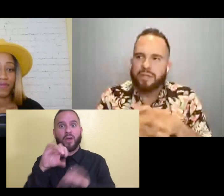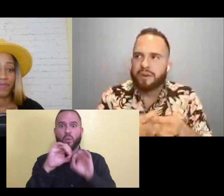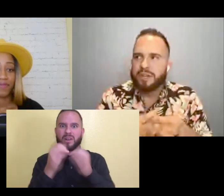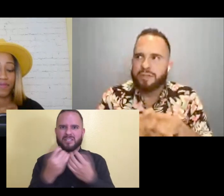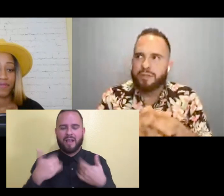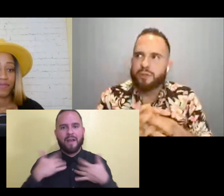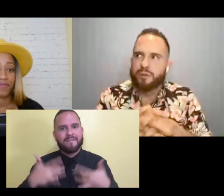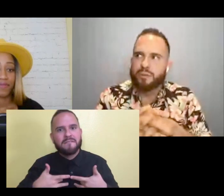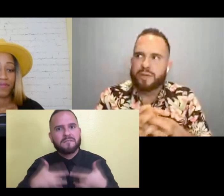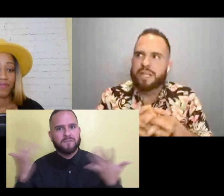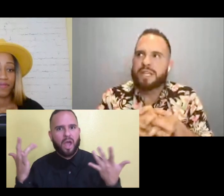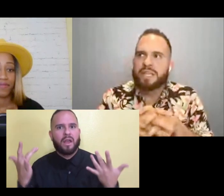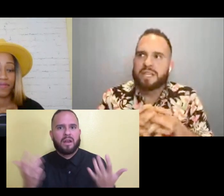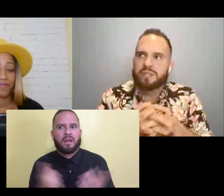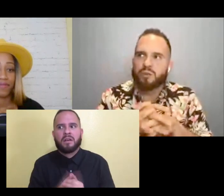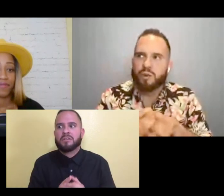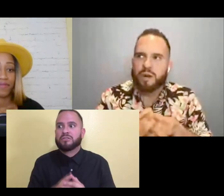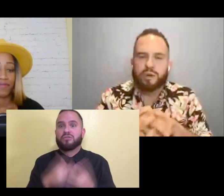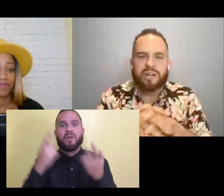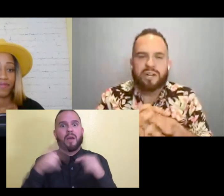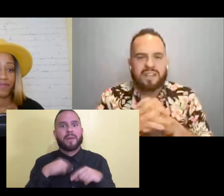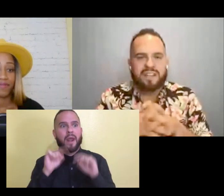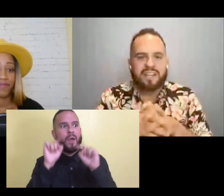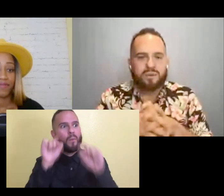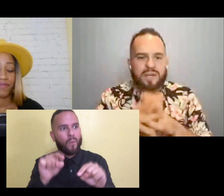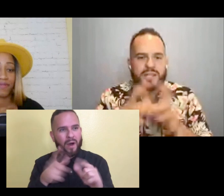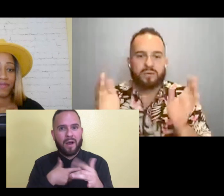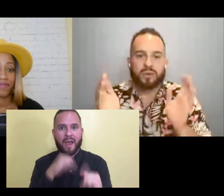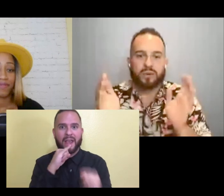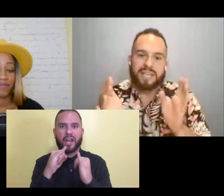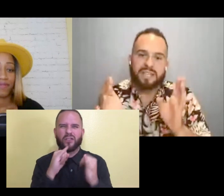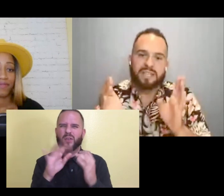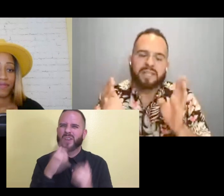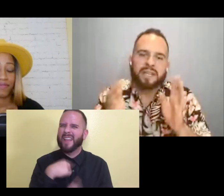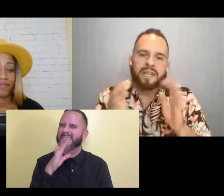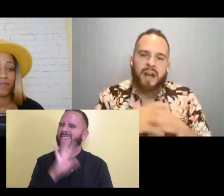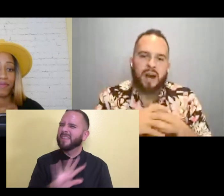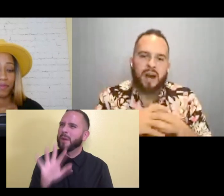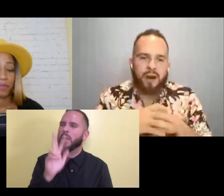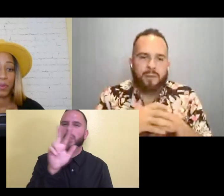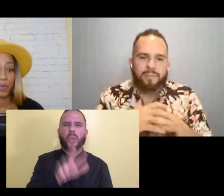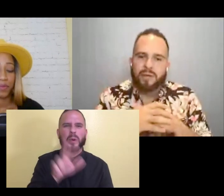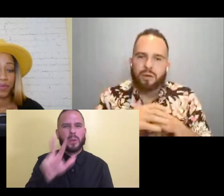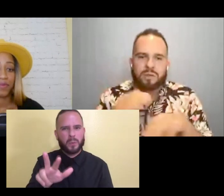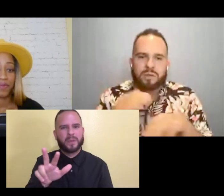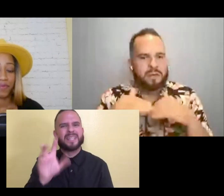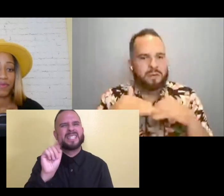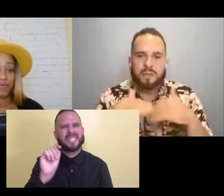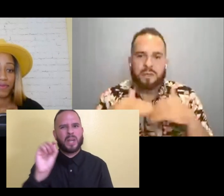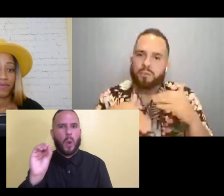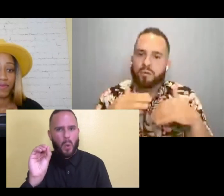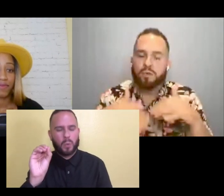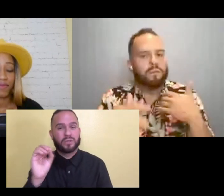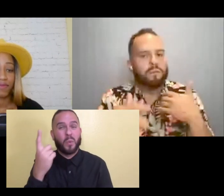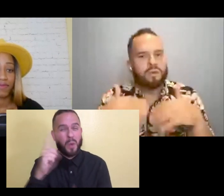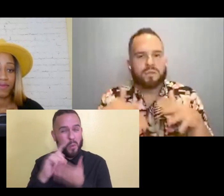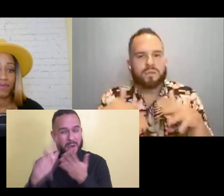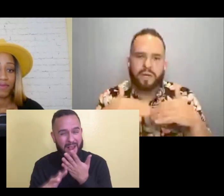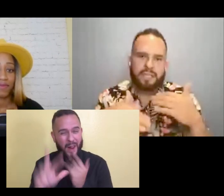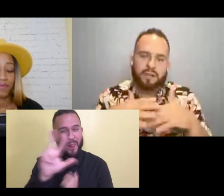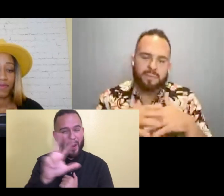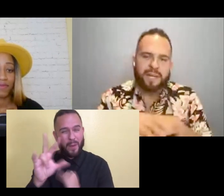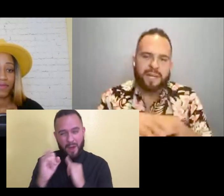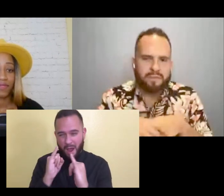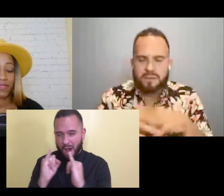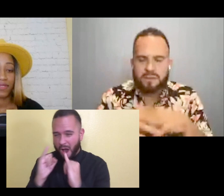with 33 tour operators, I think it was, over a weekend. Some of it was a little more formal,